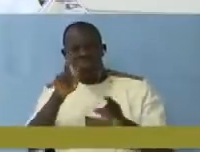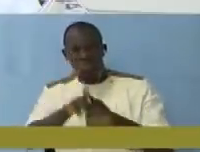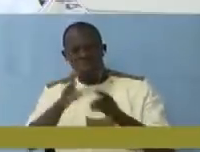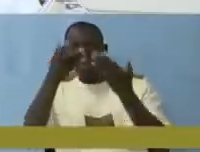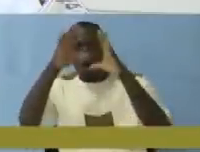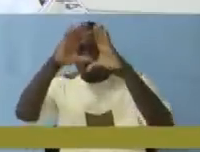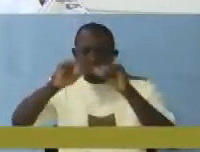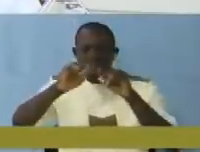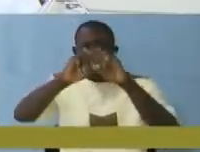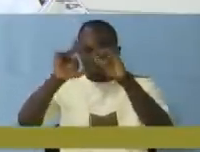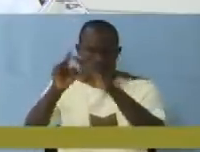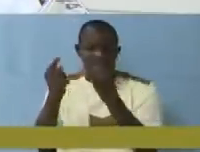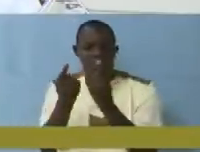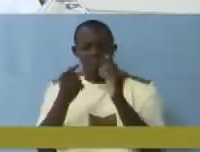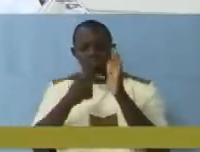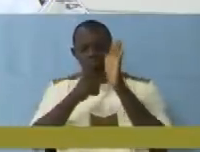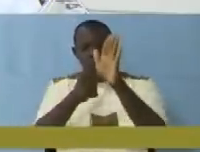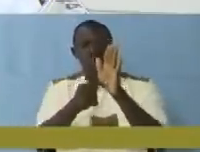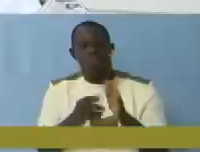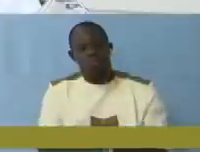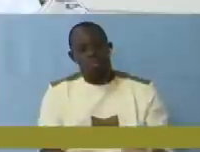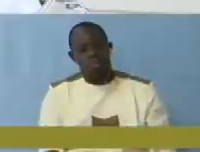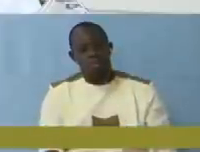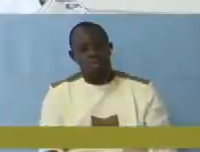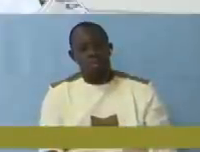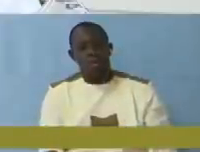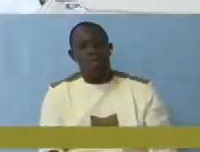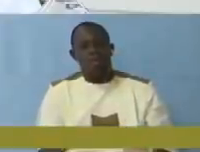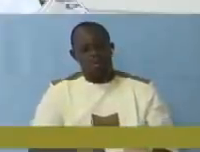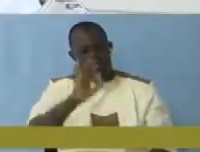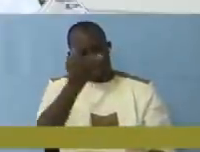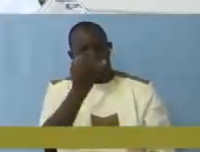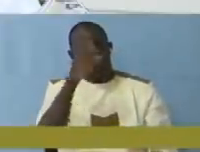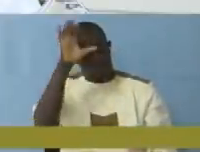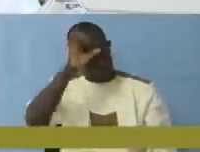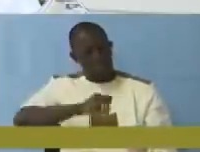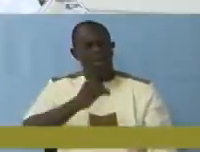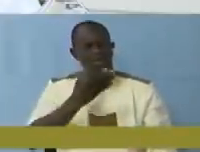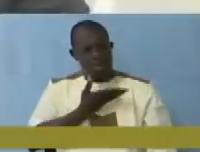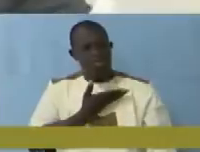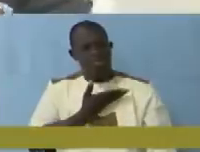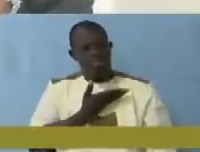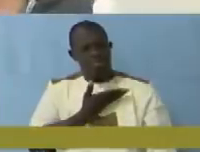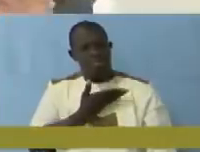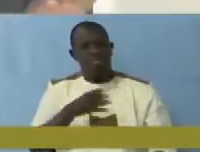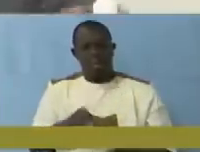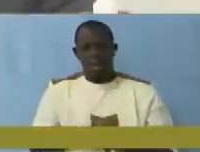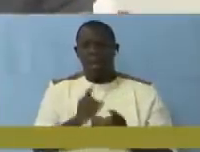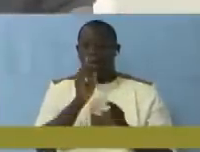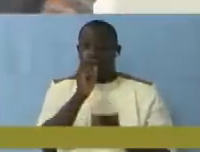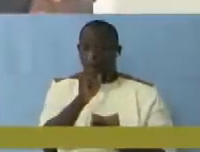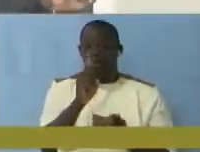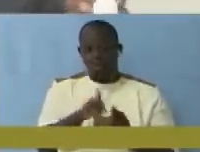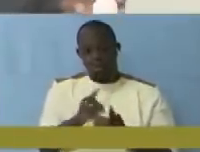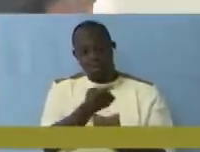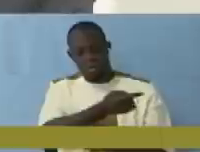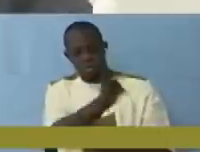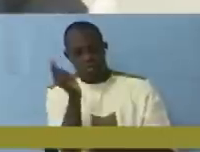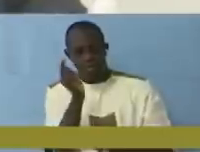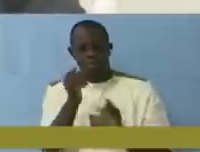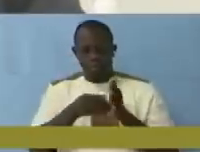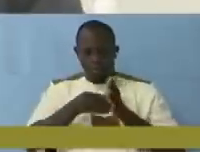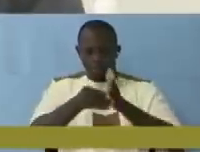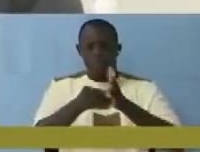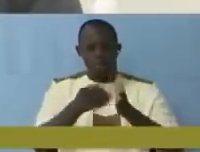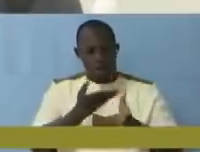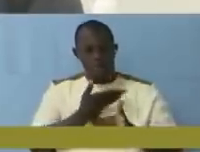bantala director memberta na flula amin DG. But that is understandable. Yes. But those directors would have units